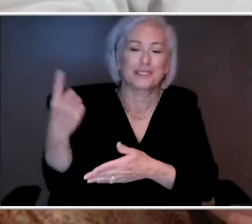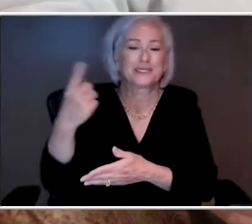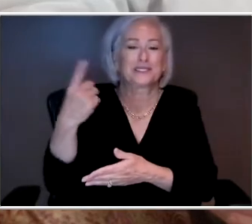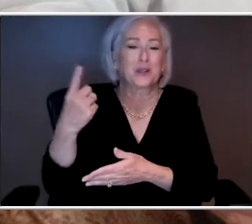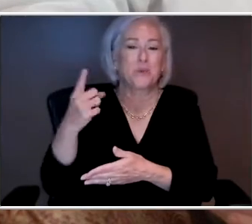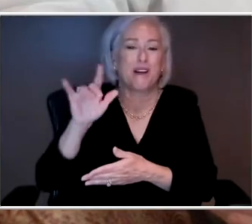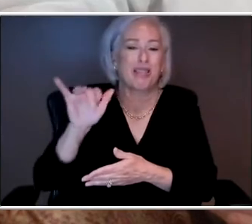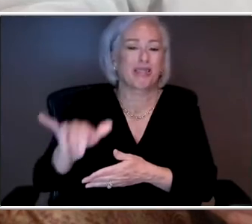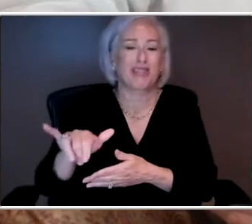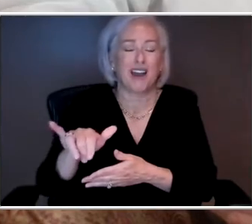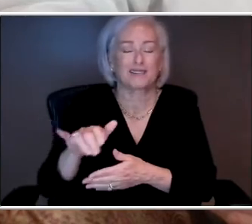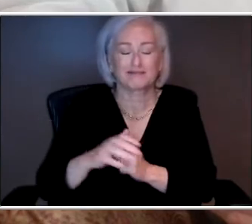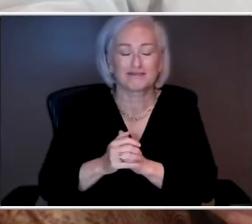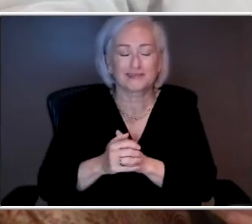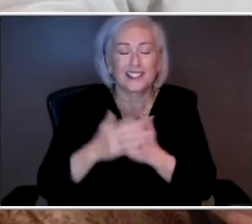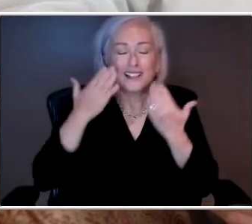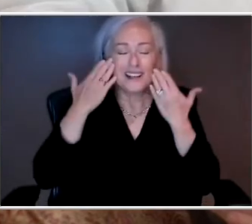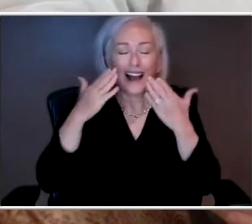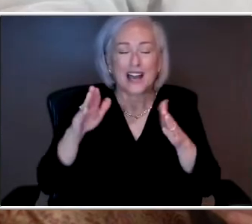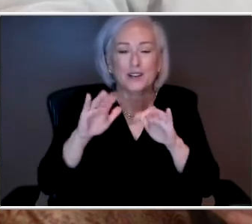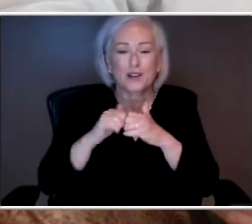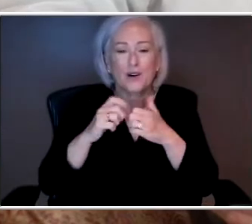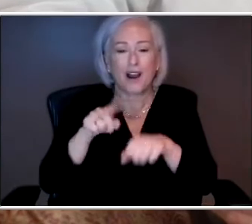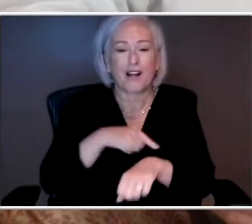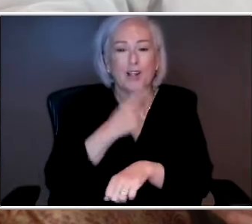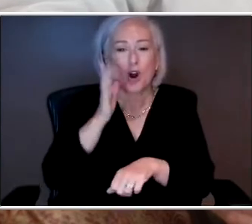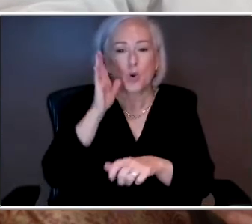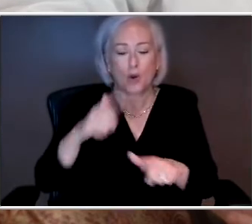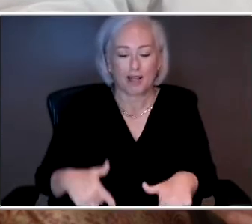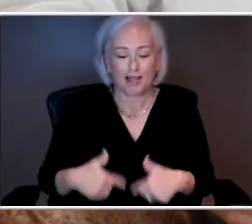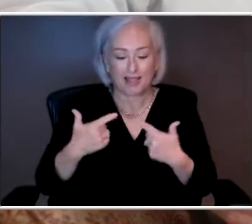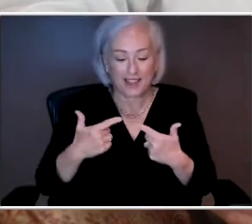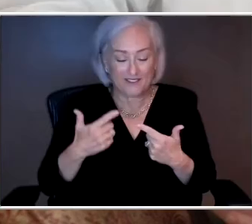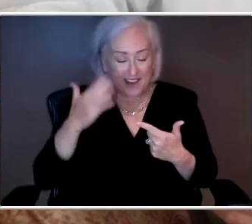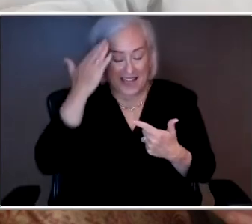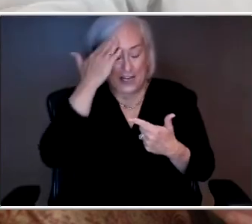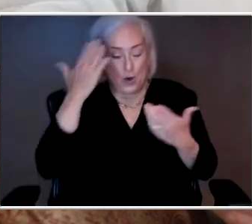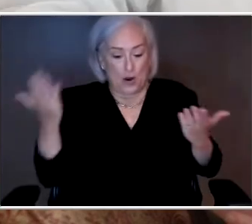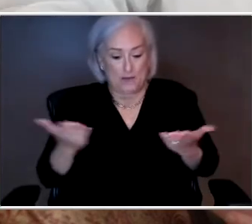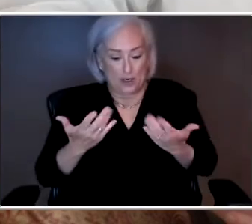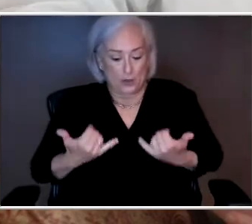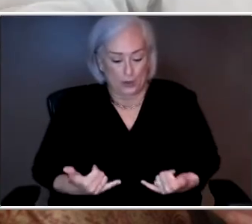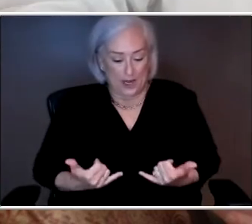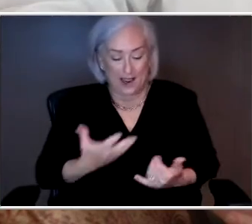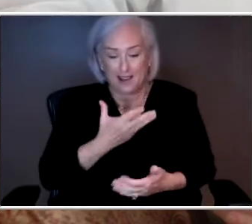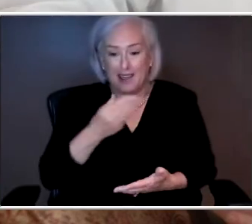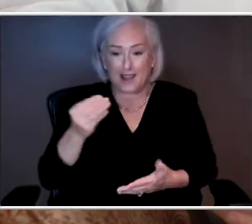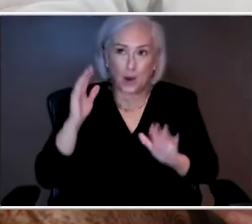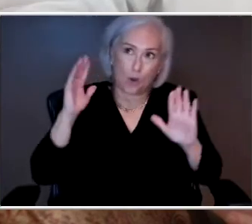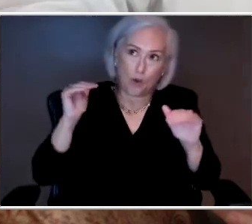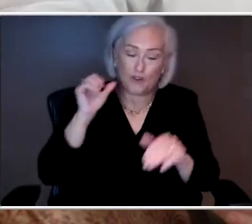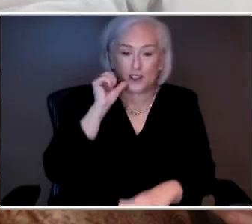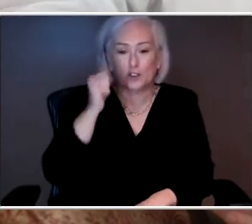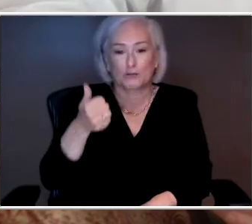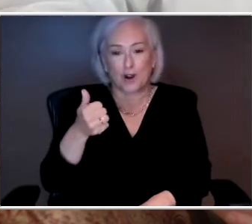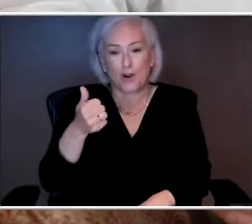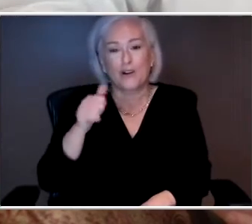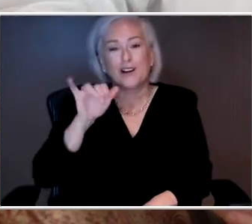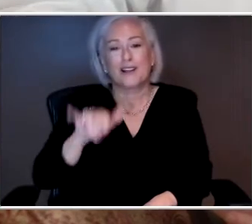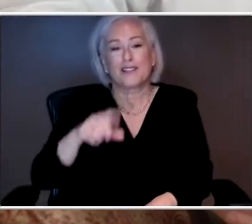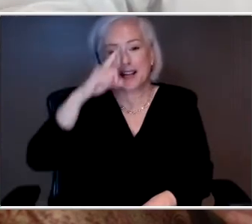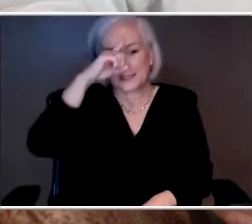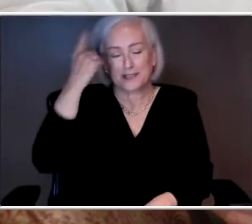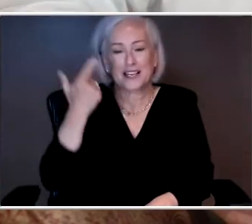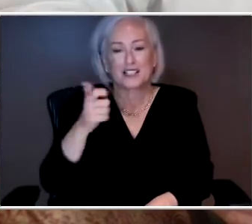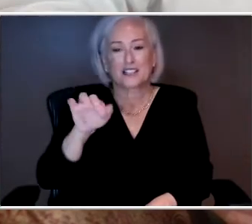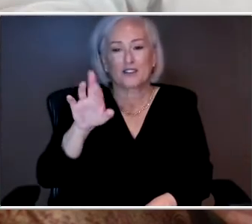know I don't know how long I'm going to live, but I know I'll be here today and hopefully tomorrow. And it's all because of Grant. And there's so many other people. I know